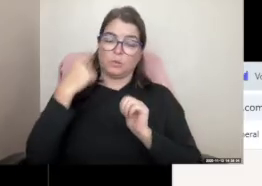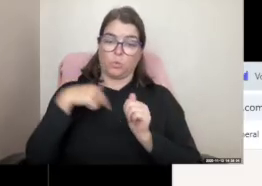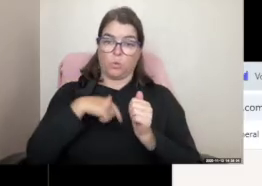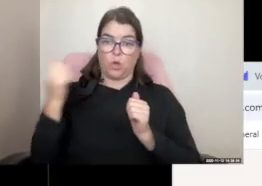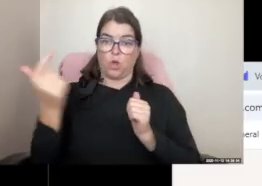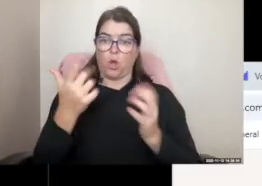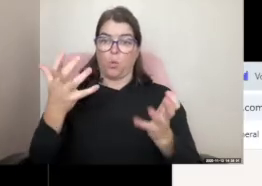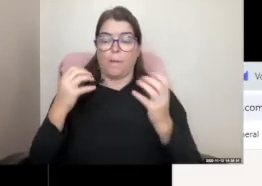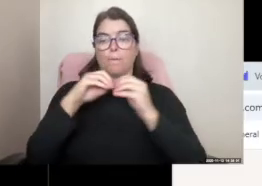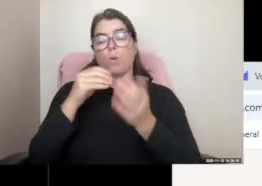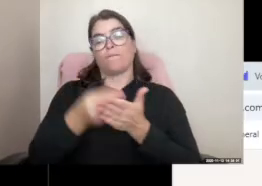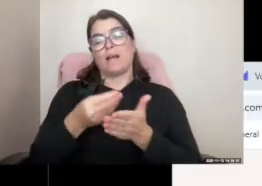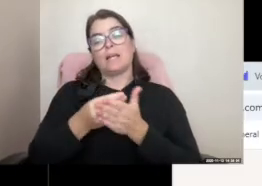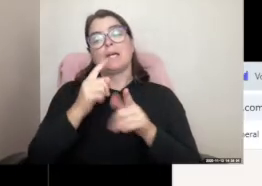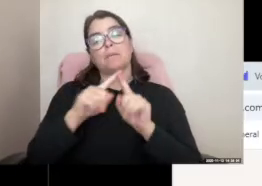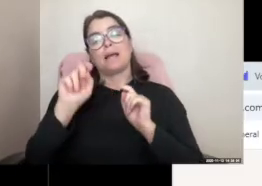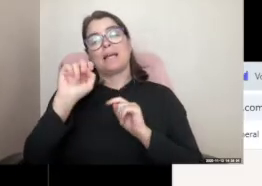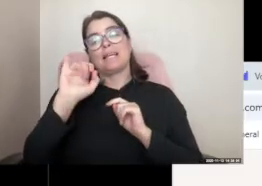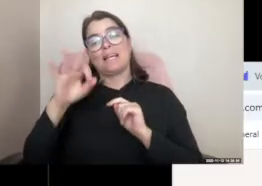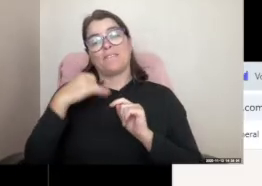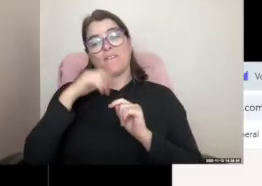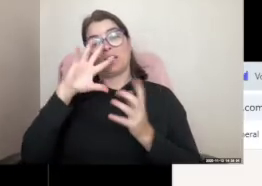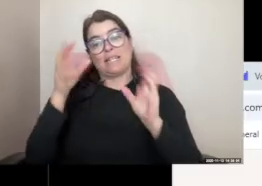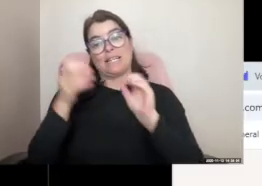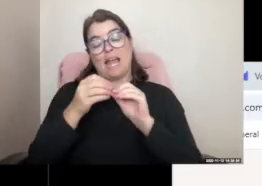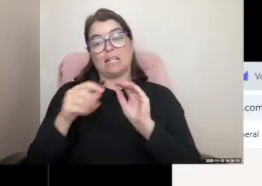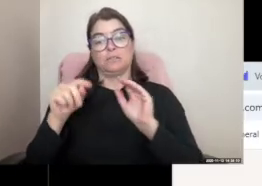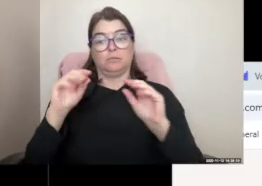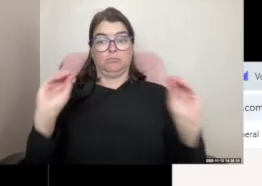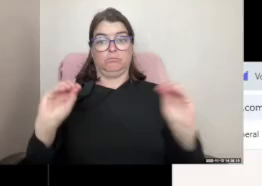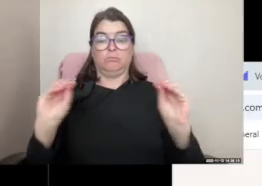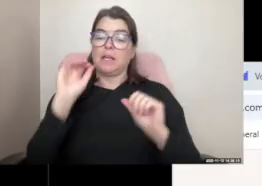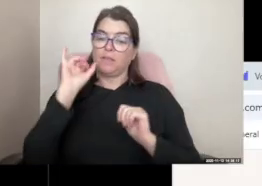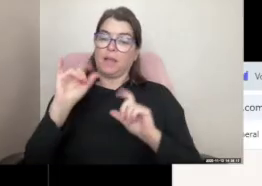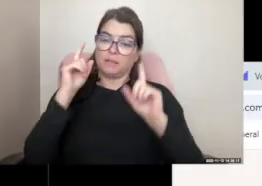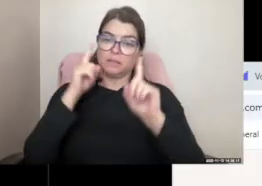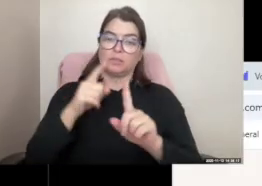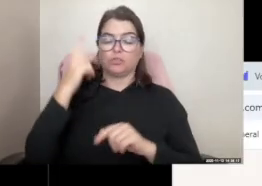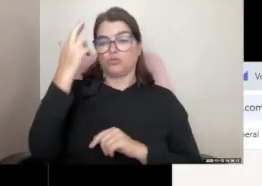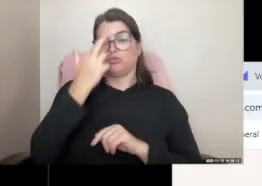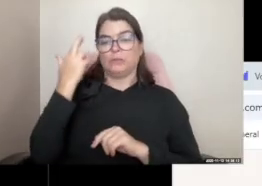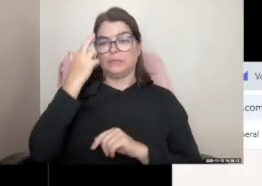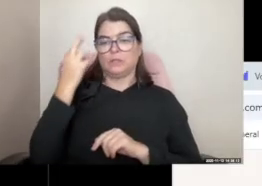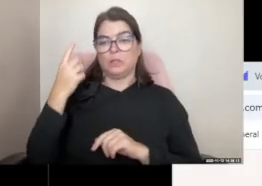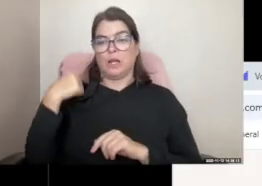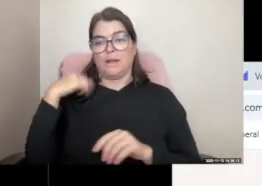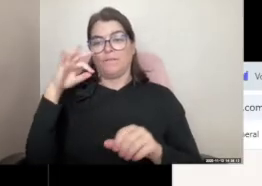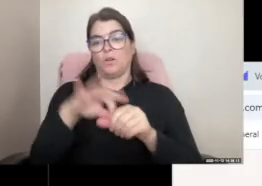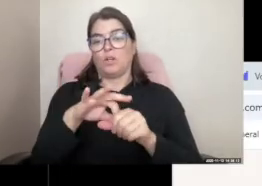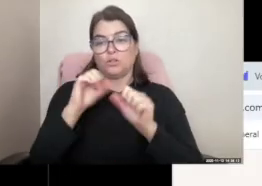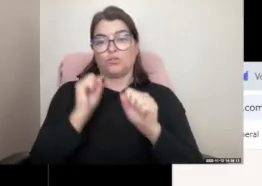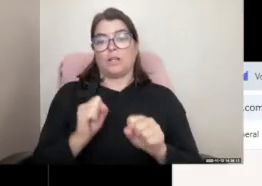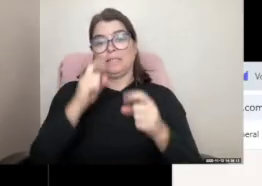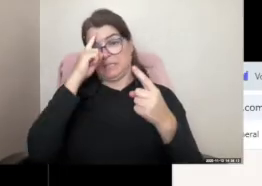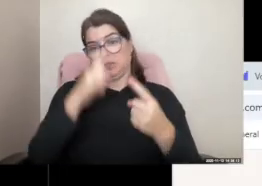today. Chris, I really appreciate yours. I think you're spot on. I also think as we look at funding, it's important to